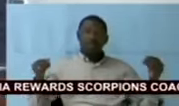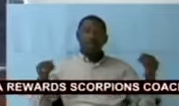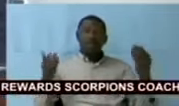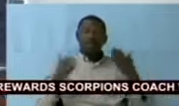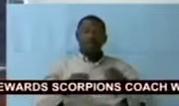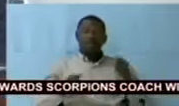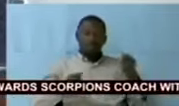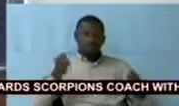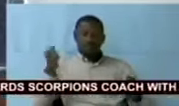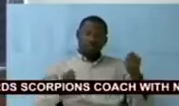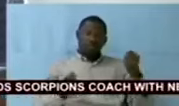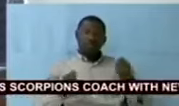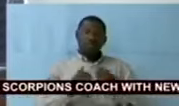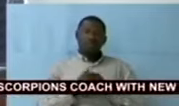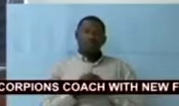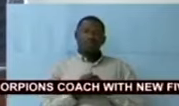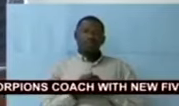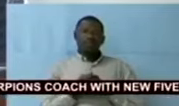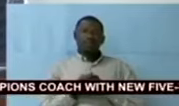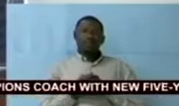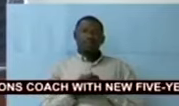vehicle.